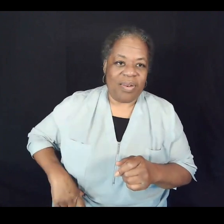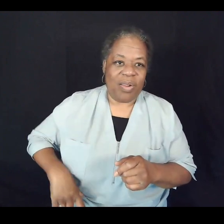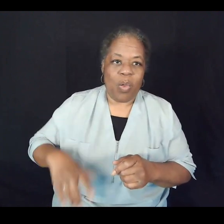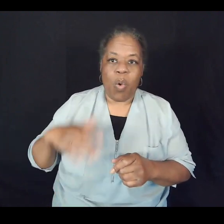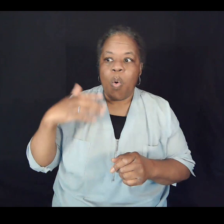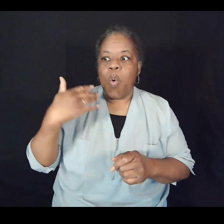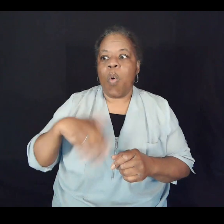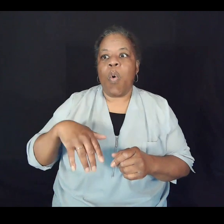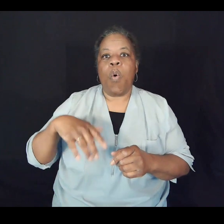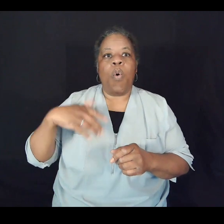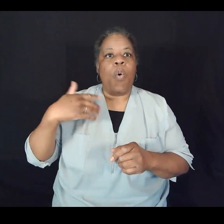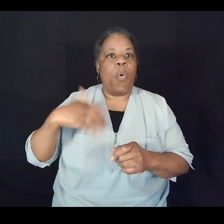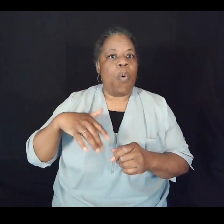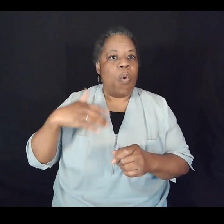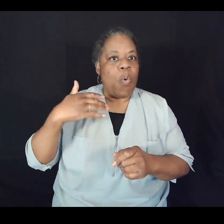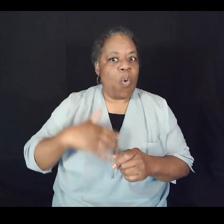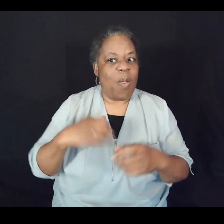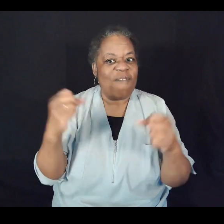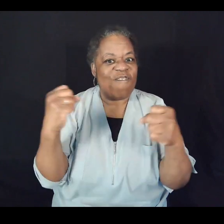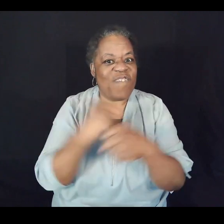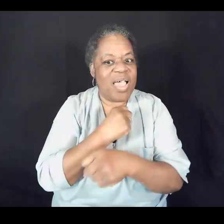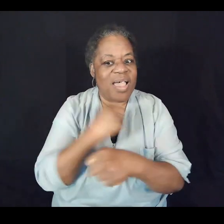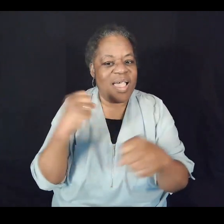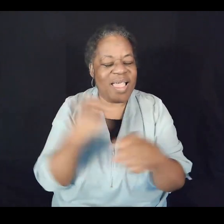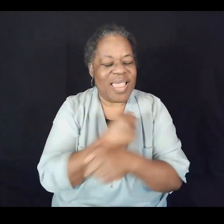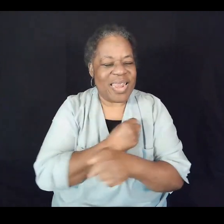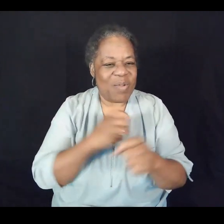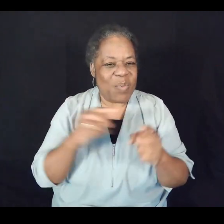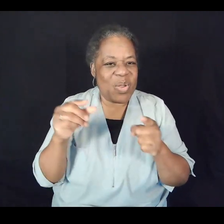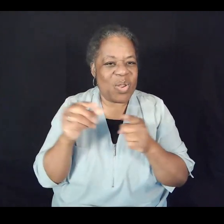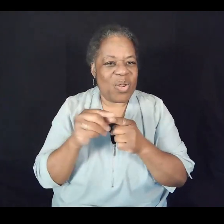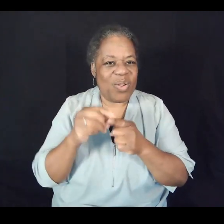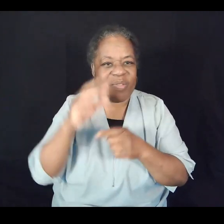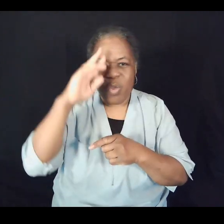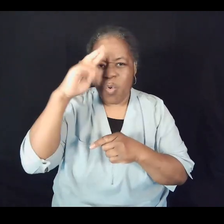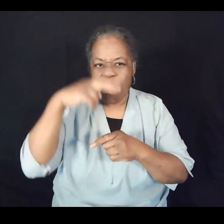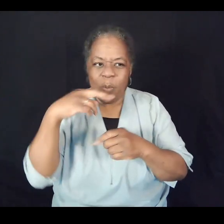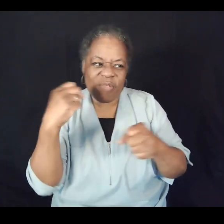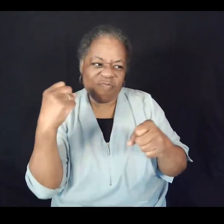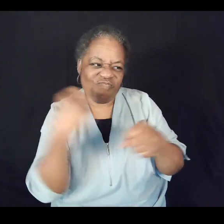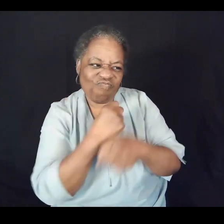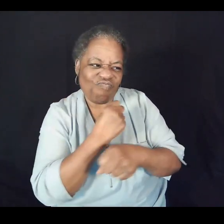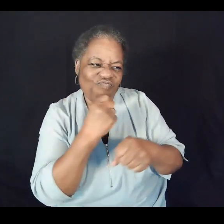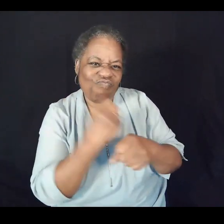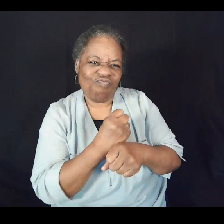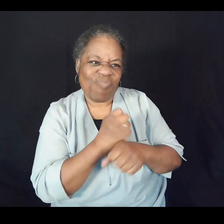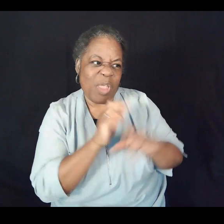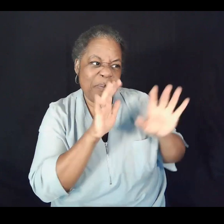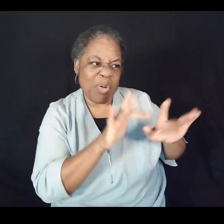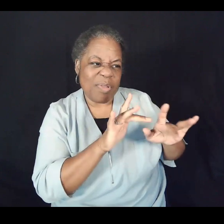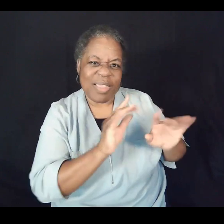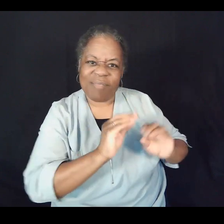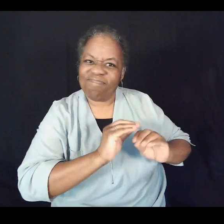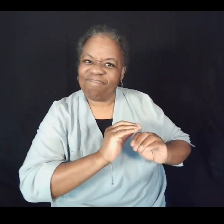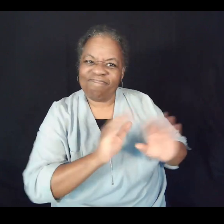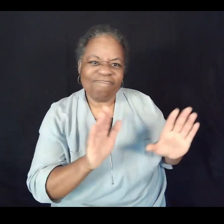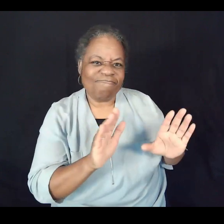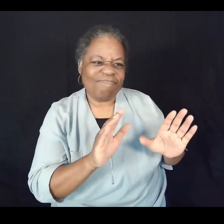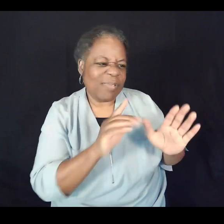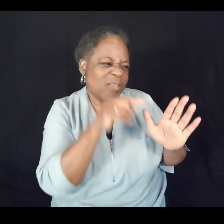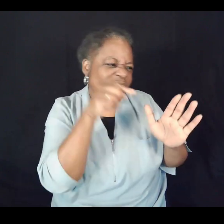Those were fighting words. And Rome fought back with no mercy. crucifying believers,